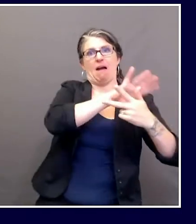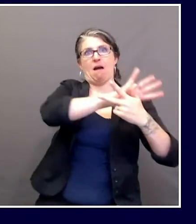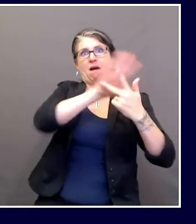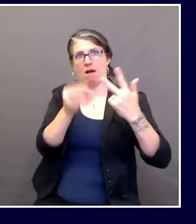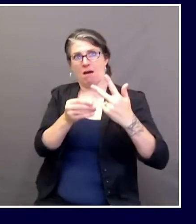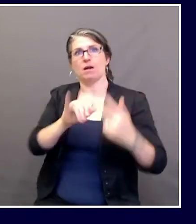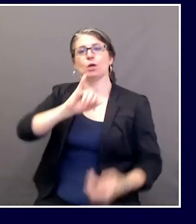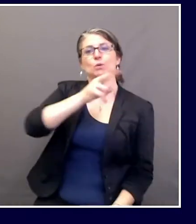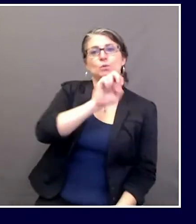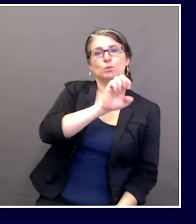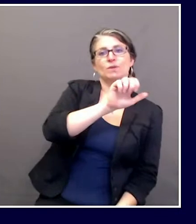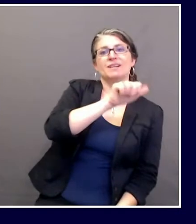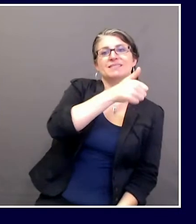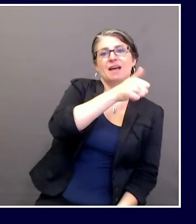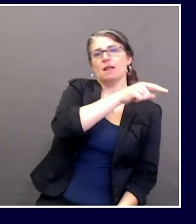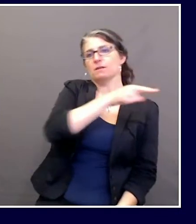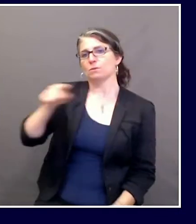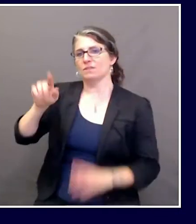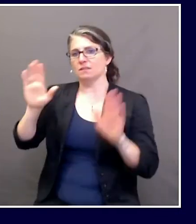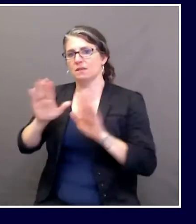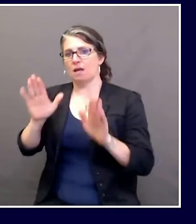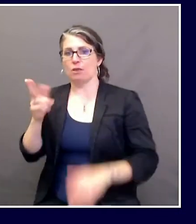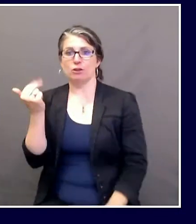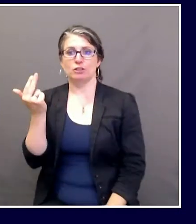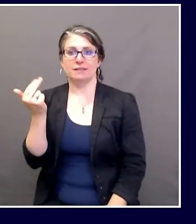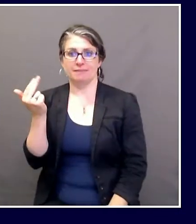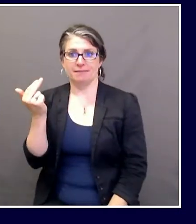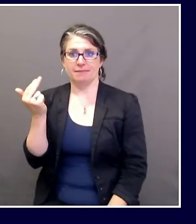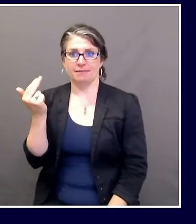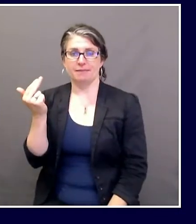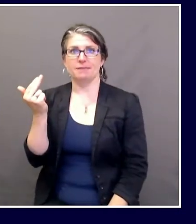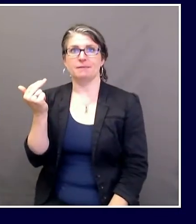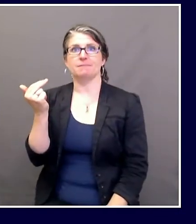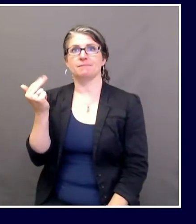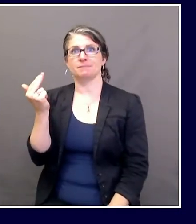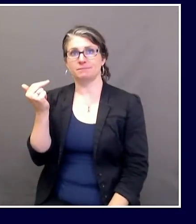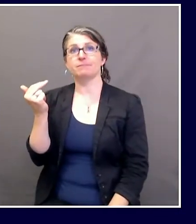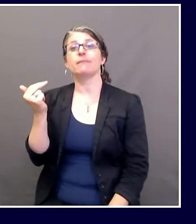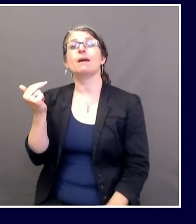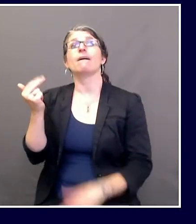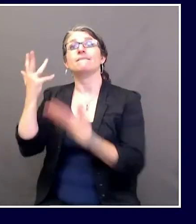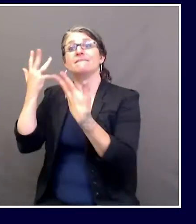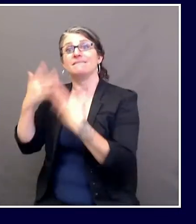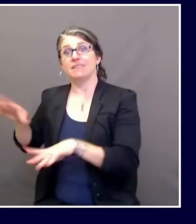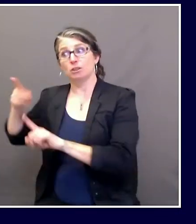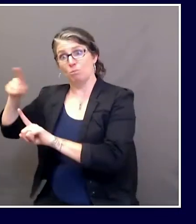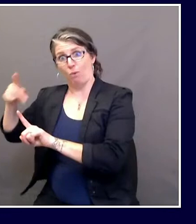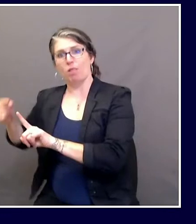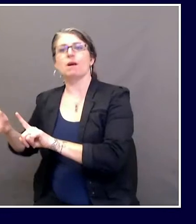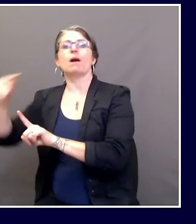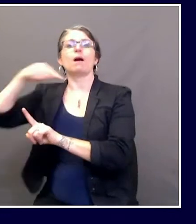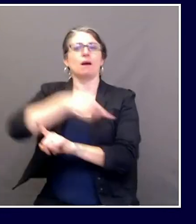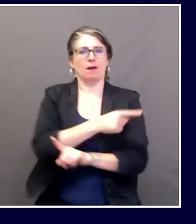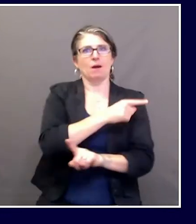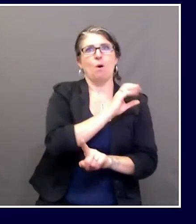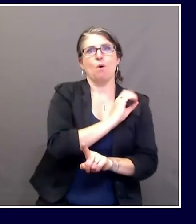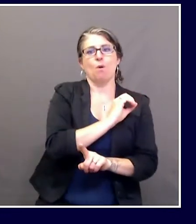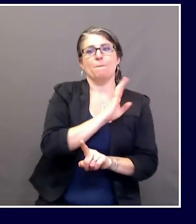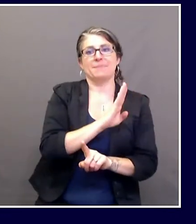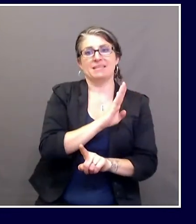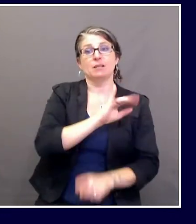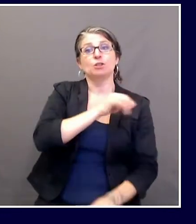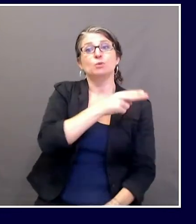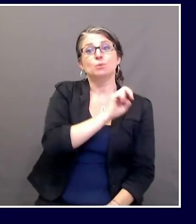13th. And then from there to Old Orchard Beach from Tuesday, June 15th through